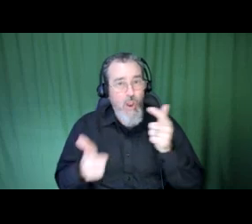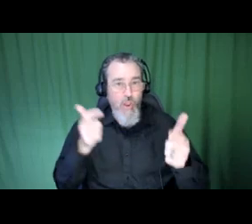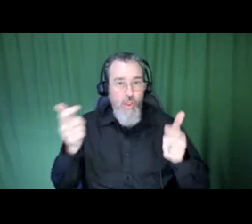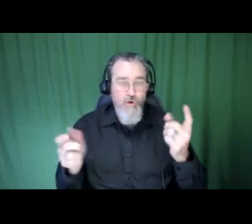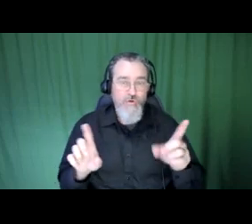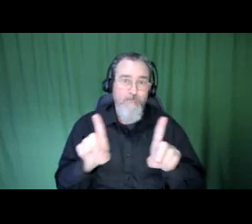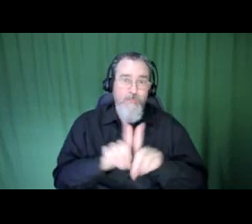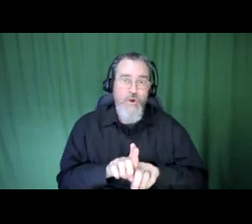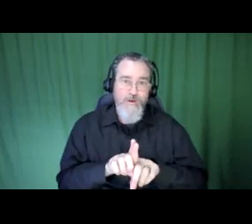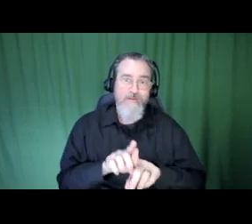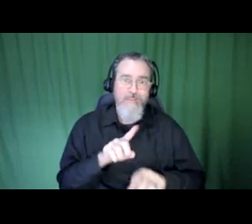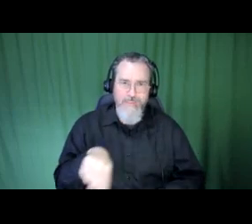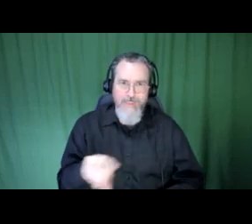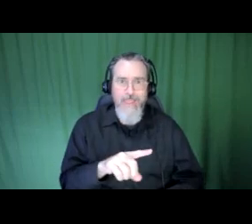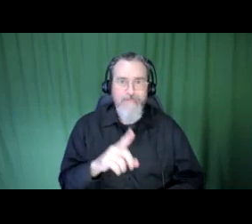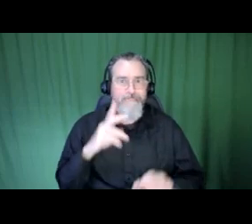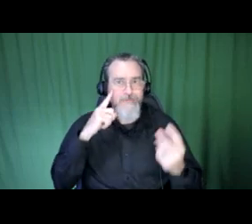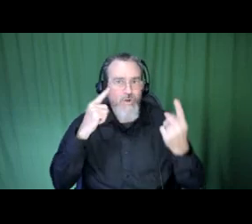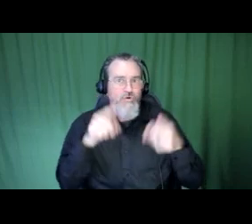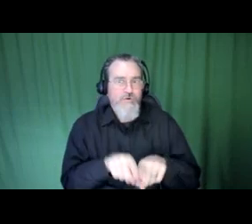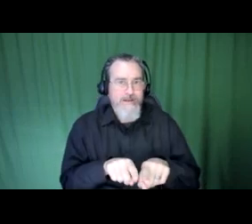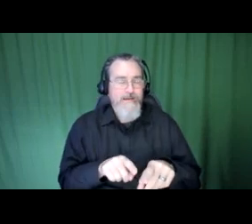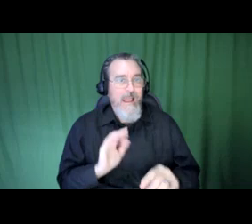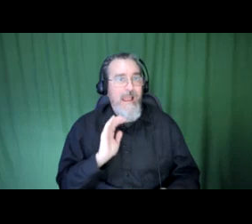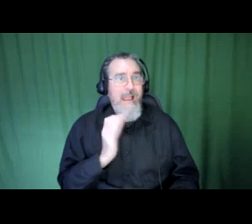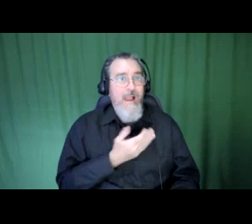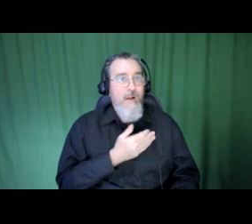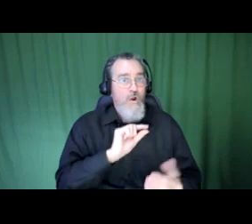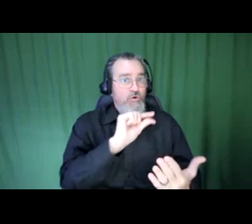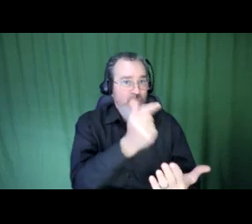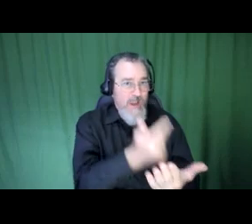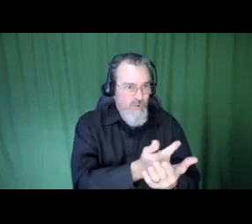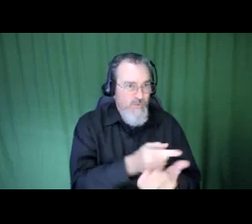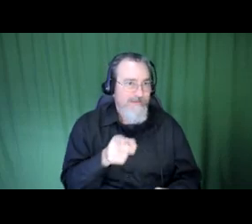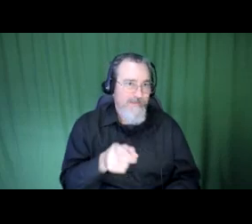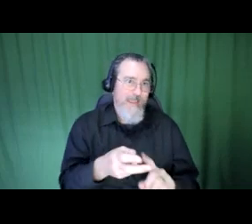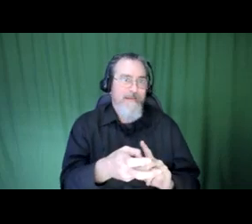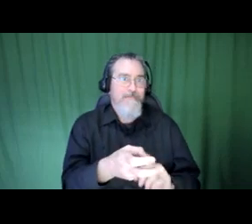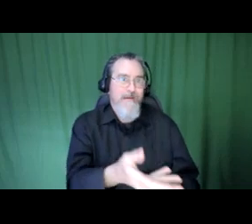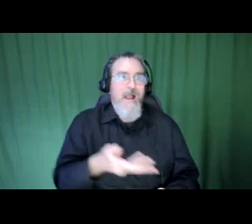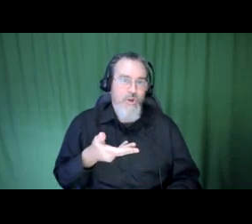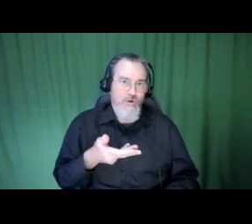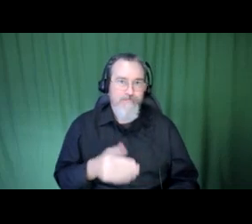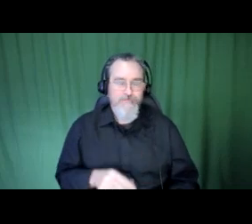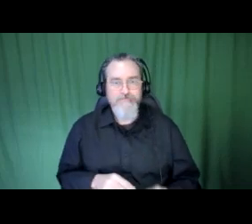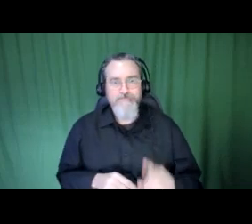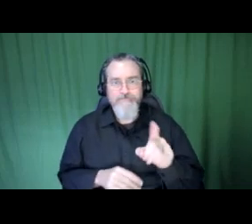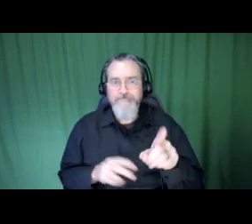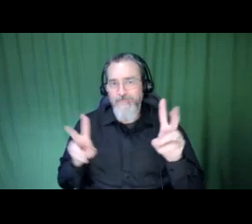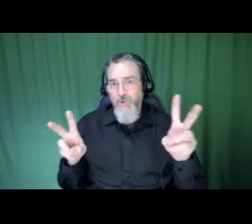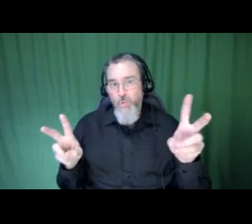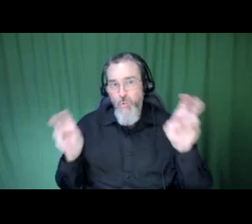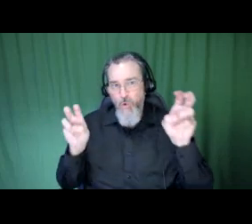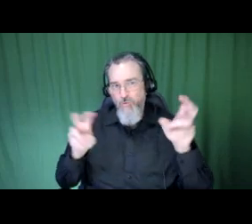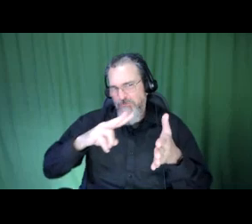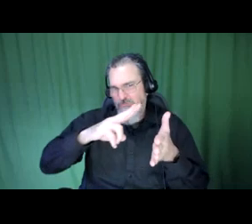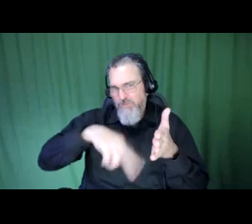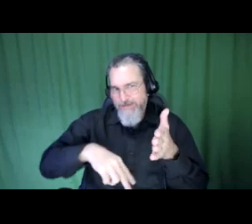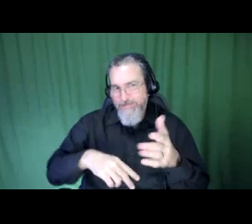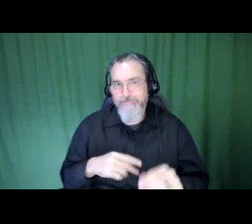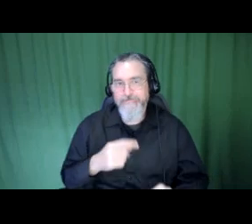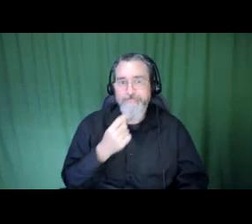hire many of our graduates. I'll just read this quote to you. Due to the urgency of the climate situation, many land management